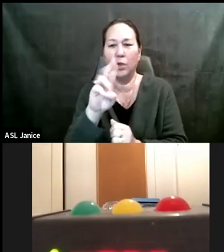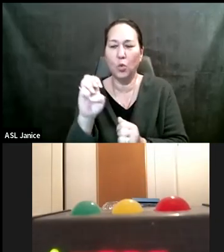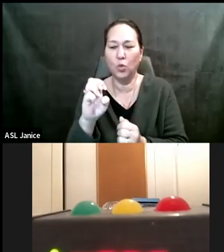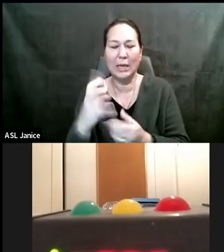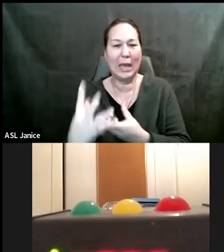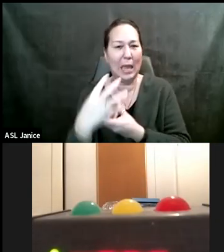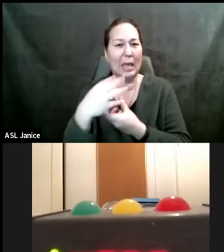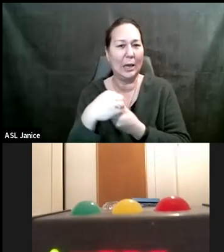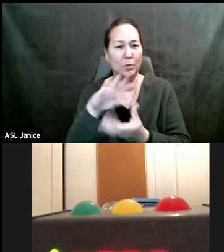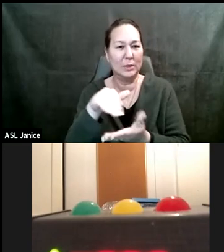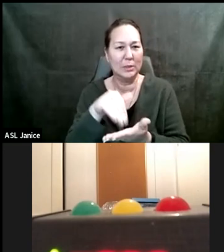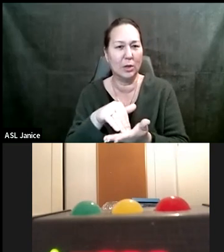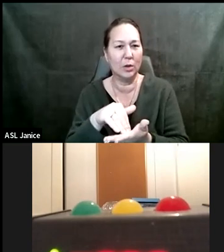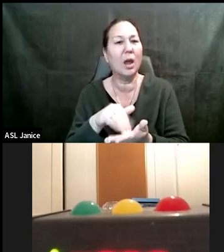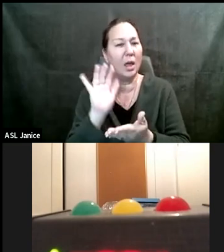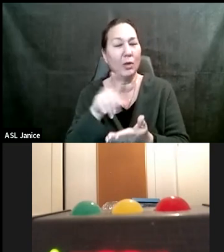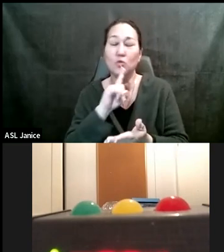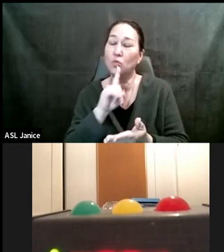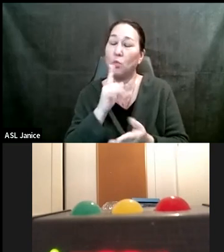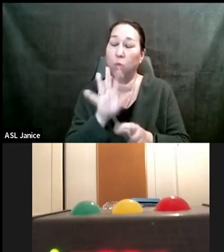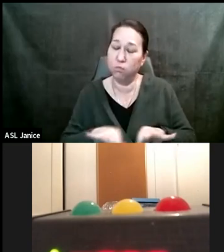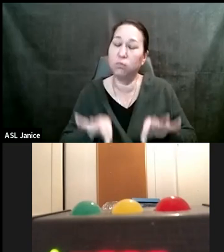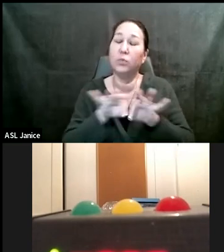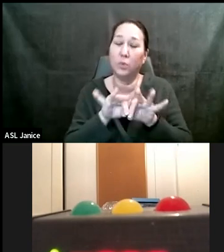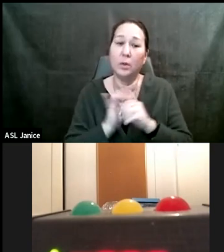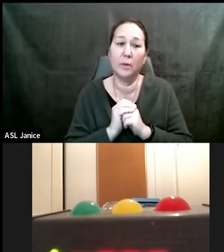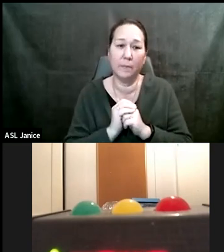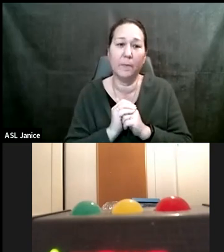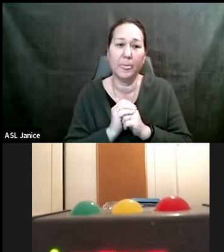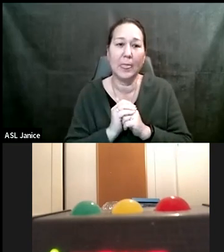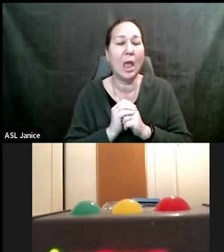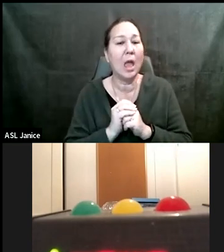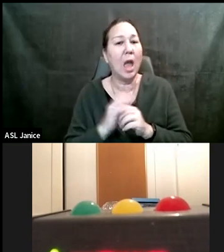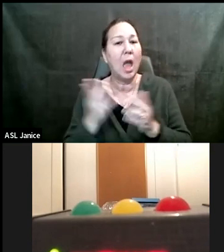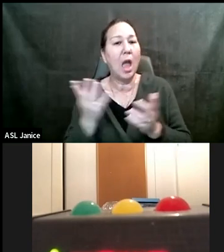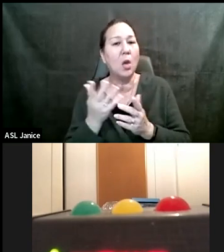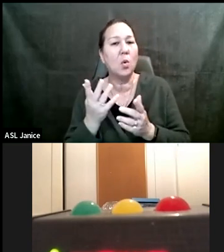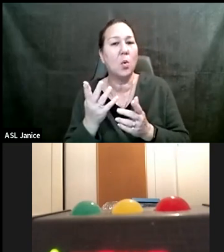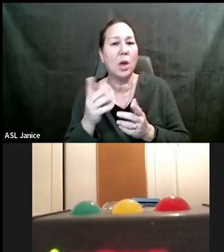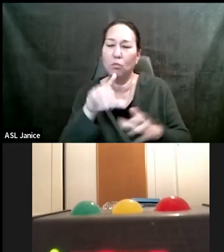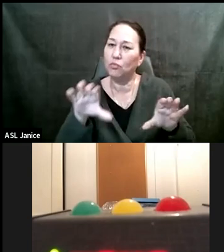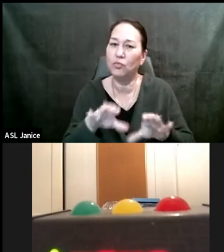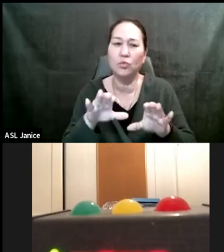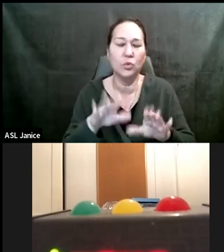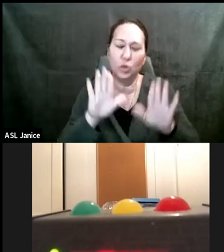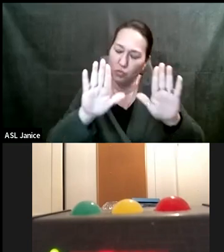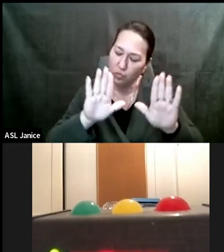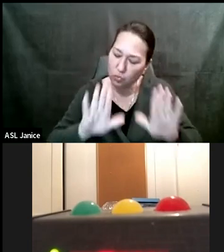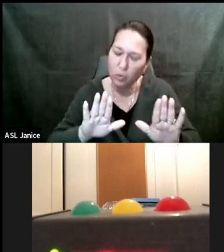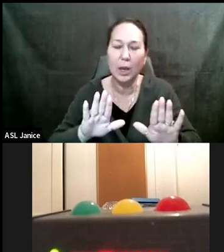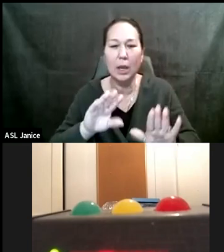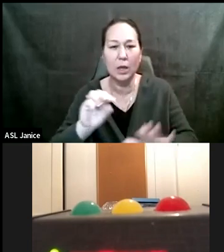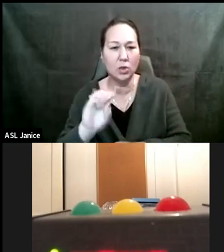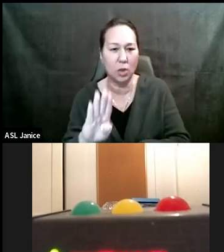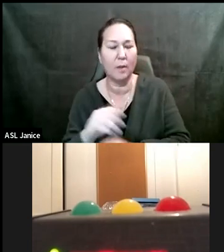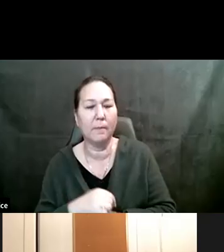such as Emmanuel Allen who was funding it right now Mr Allen and and doing a great job um and he was